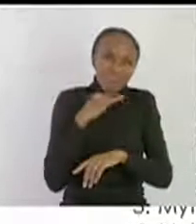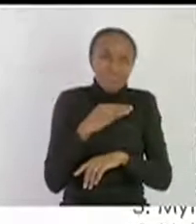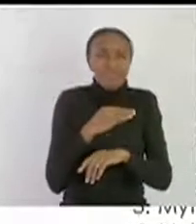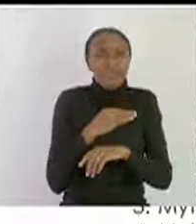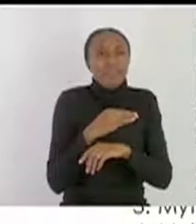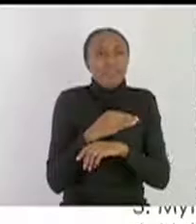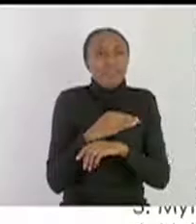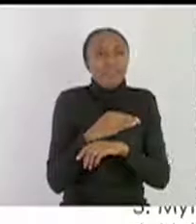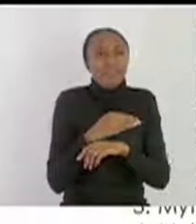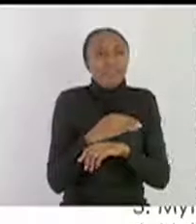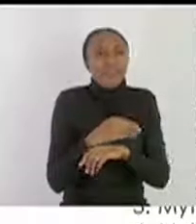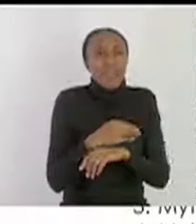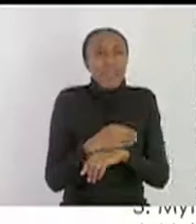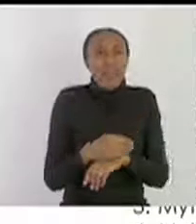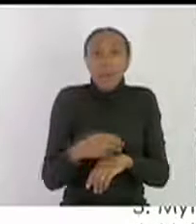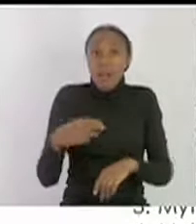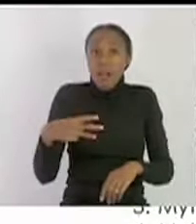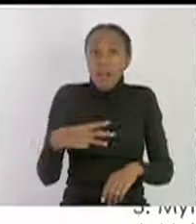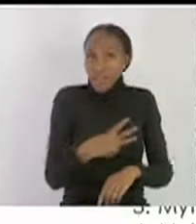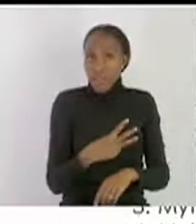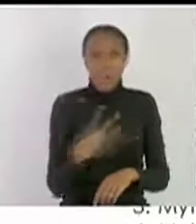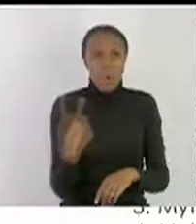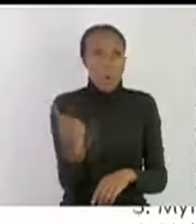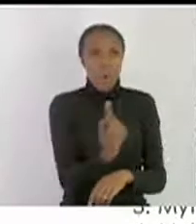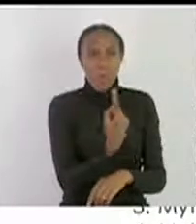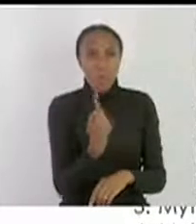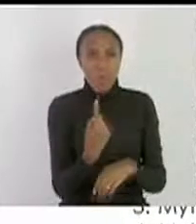HIV is a sexual transmitted,